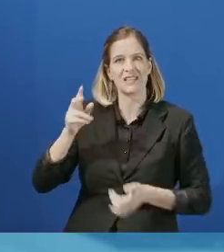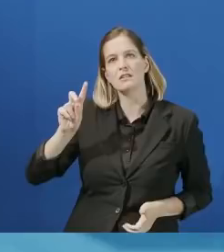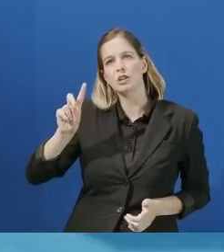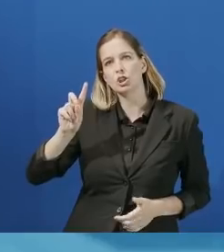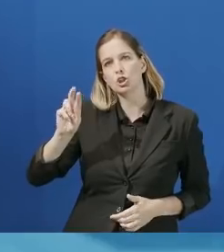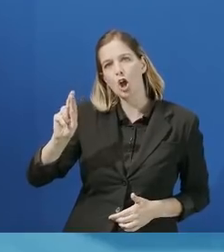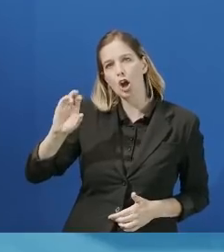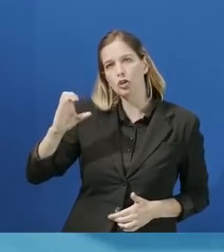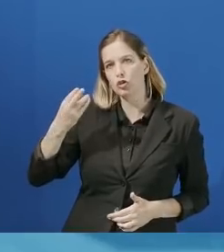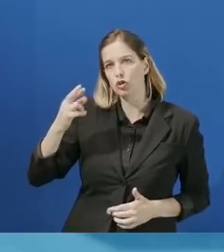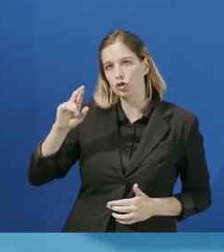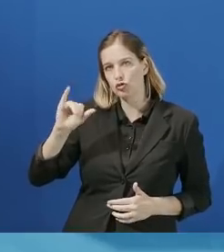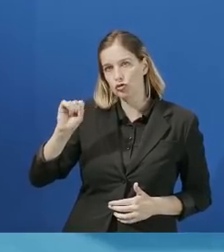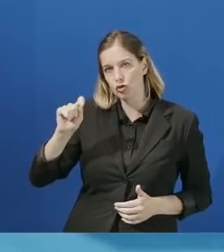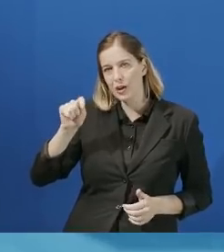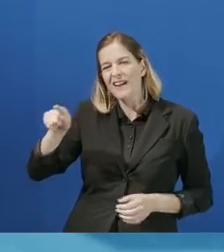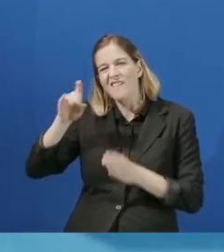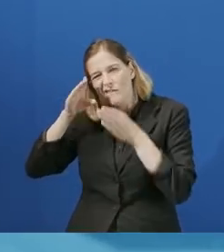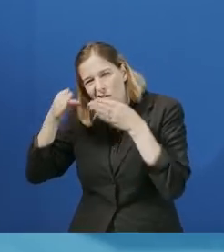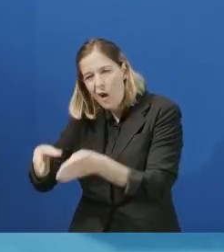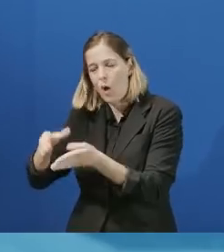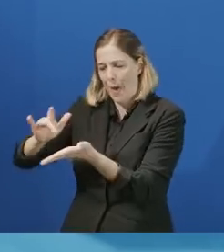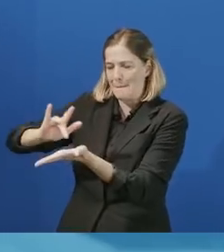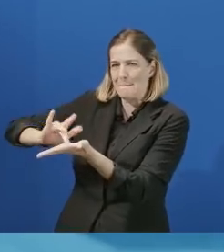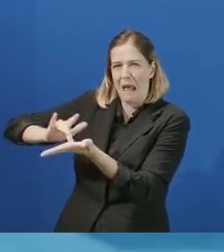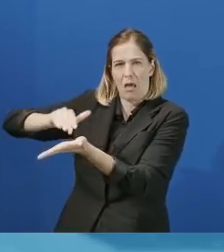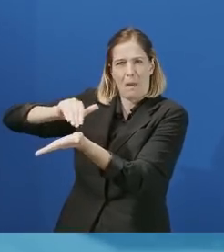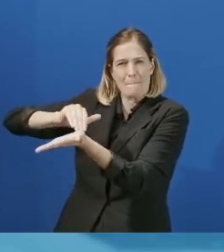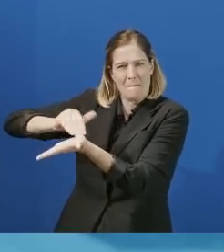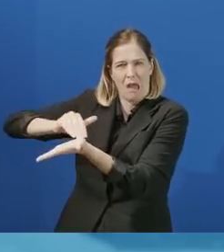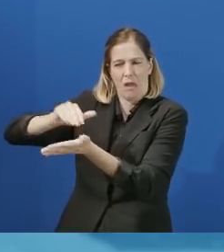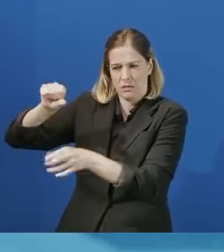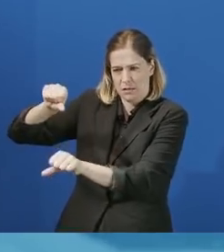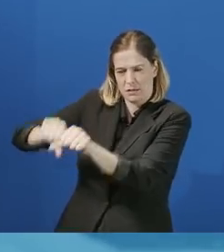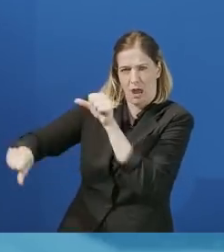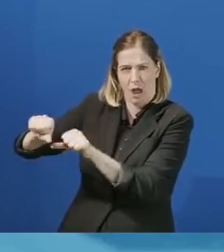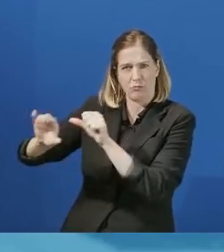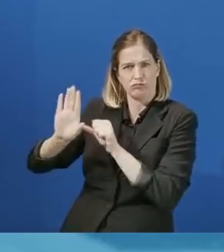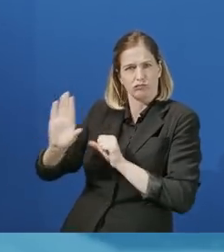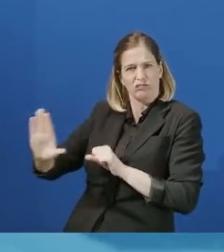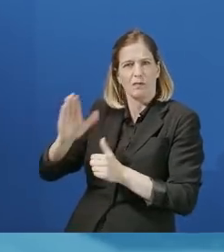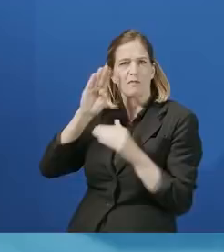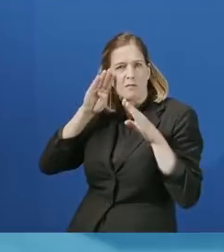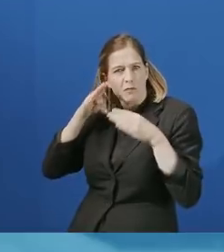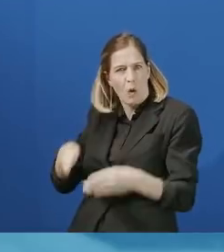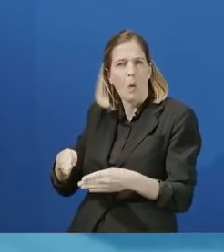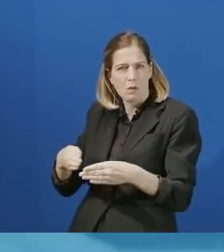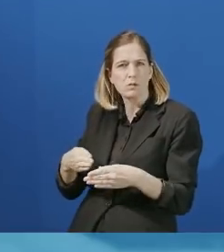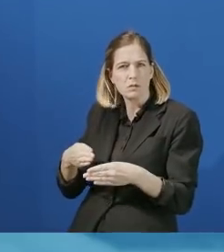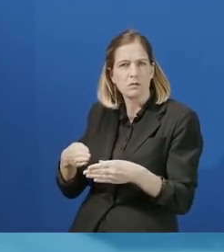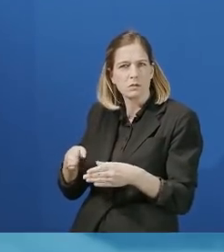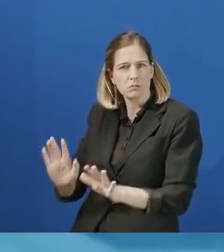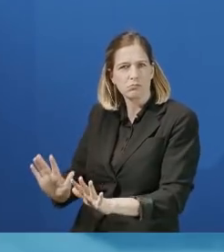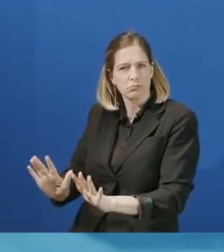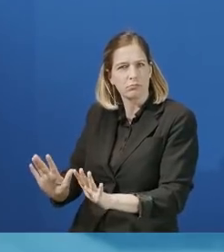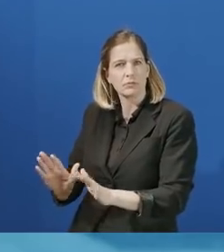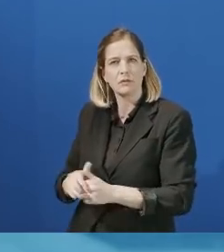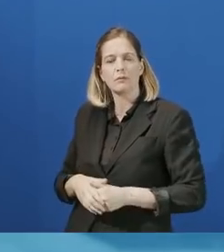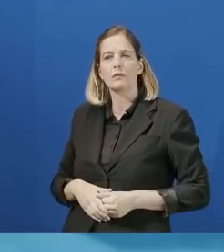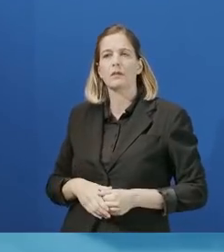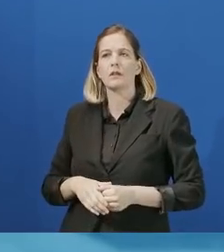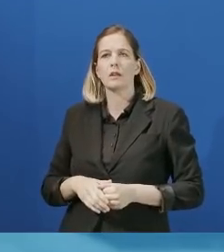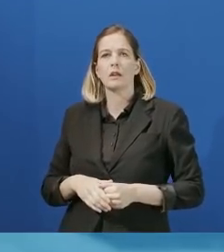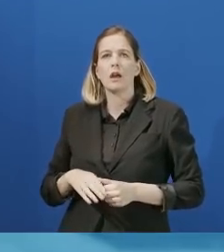of the economy is with the guidance of medical science and protecting public health first, but the decisions are